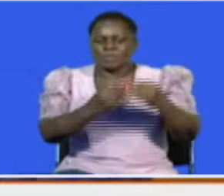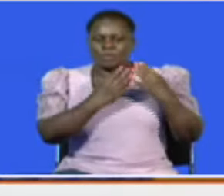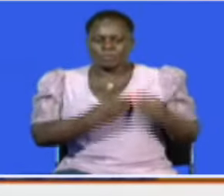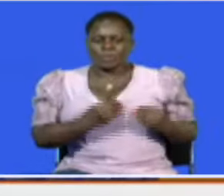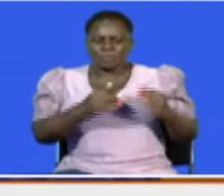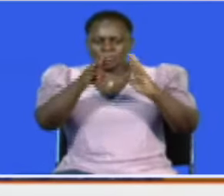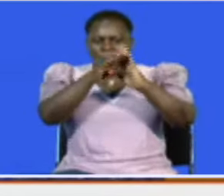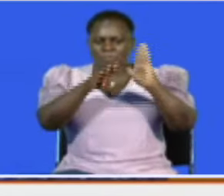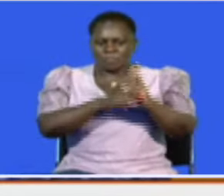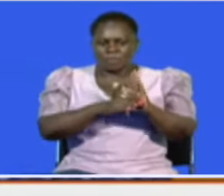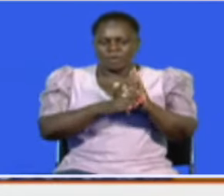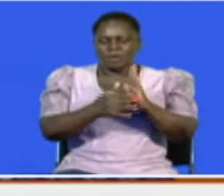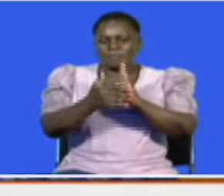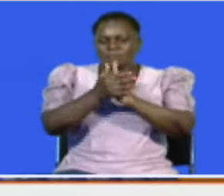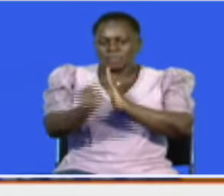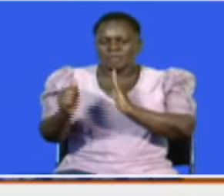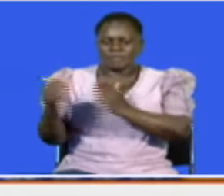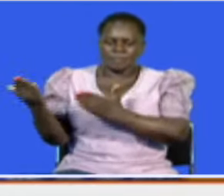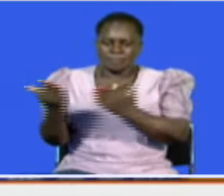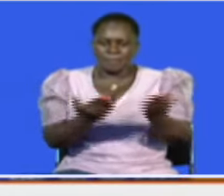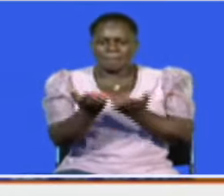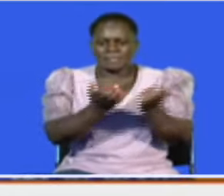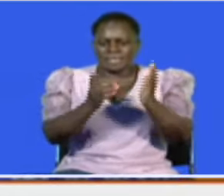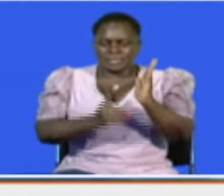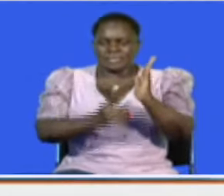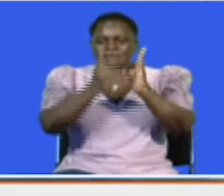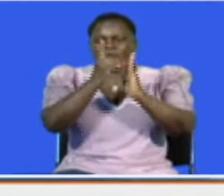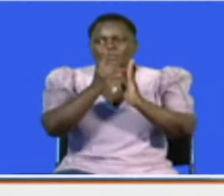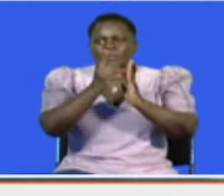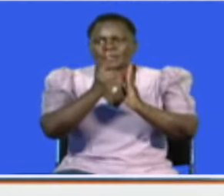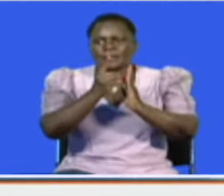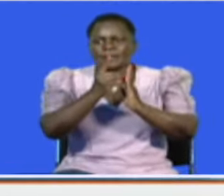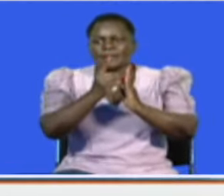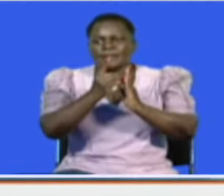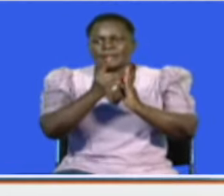scheme, bringing vast experience in finance and business development. Renegade Air has a new